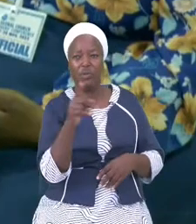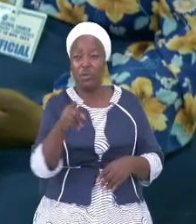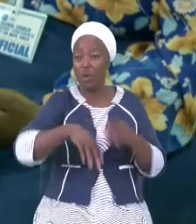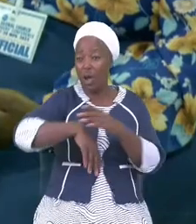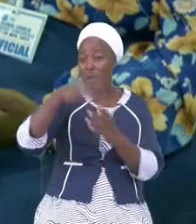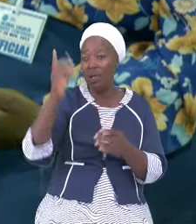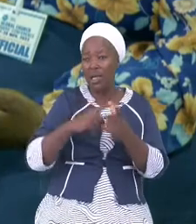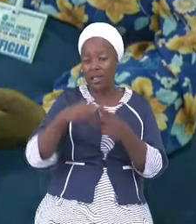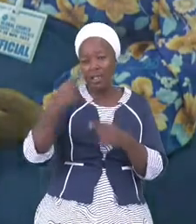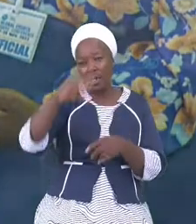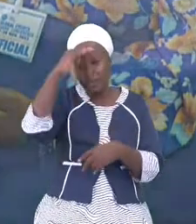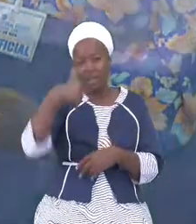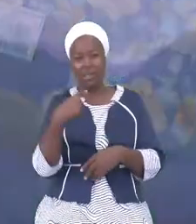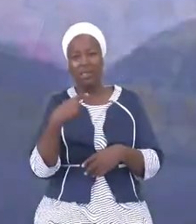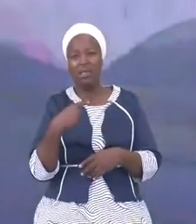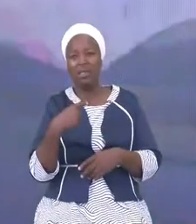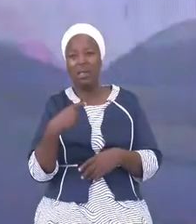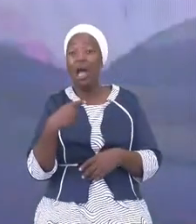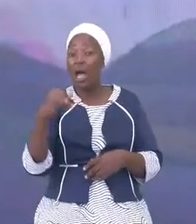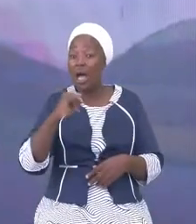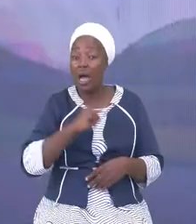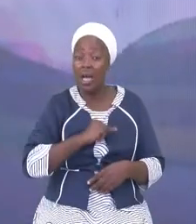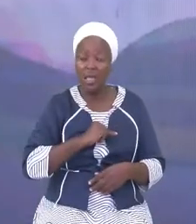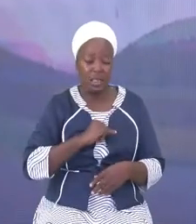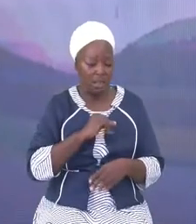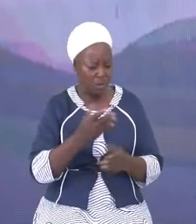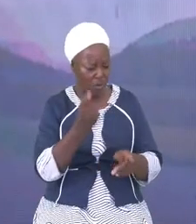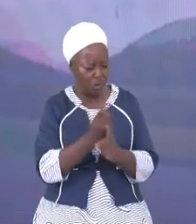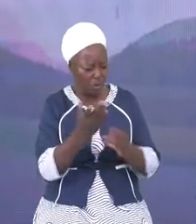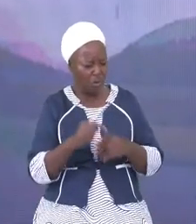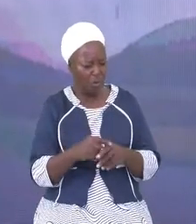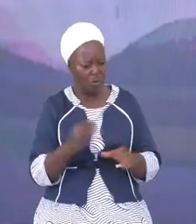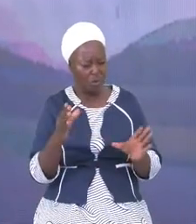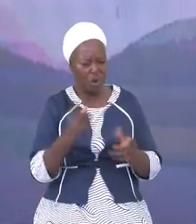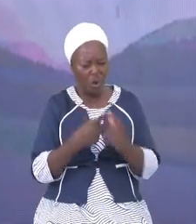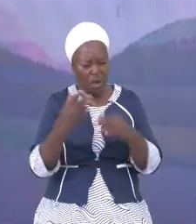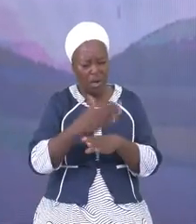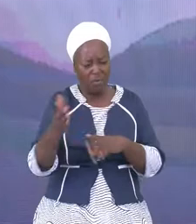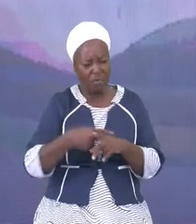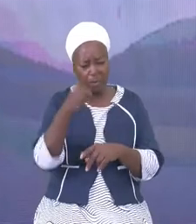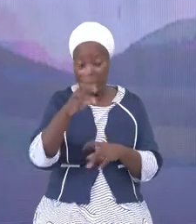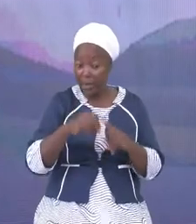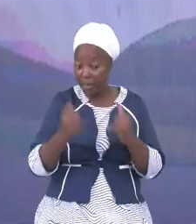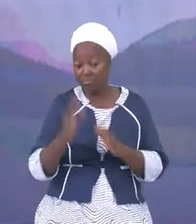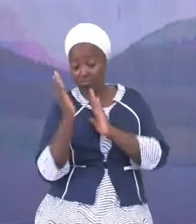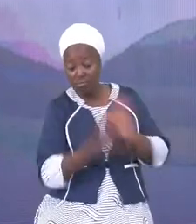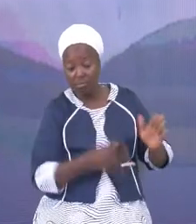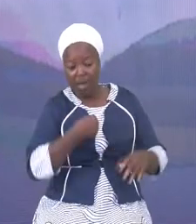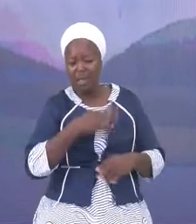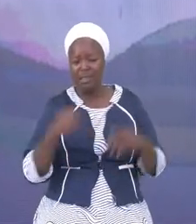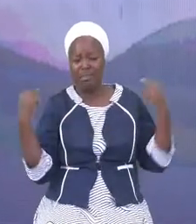man said, I wanted to get away from God. Now he has abandoned me, and the pain